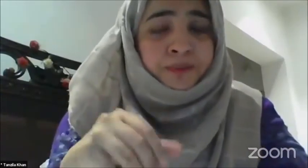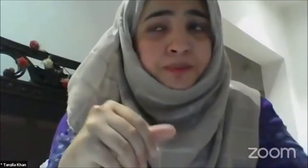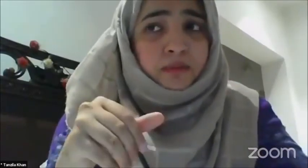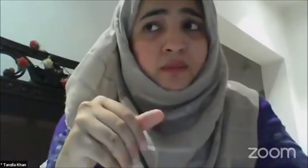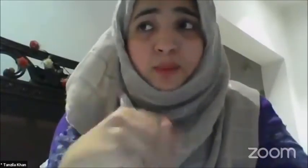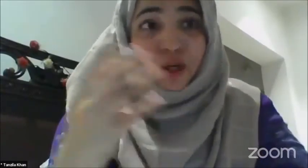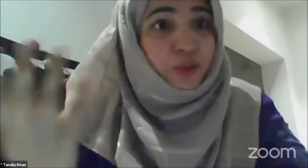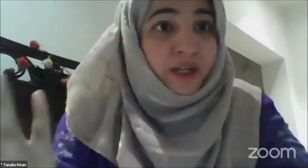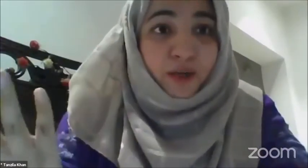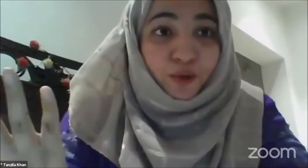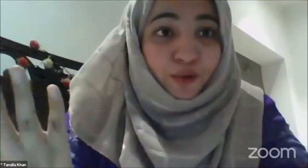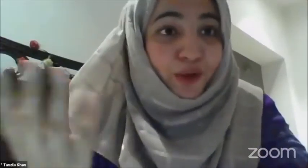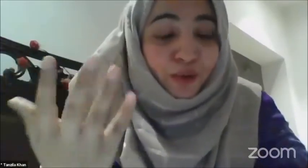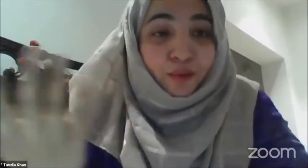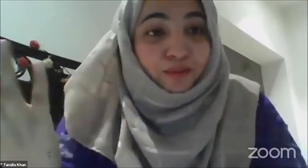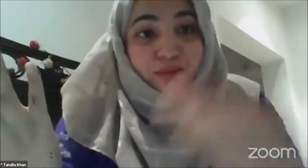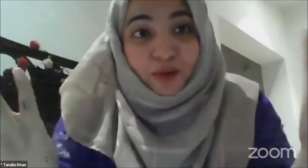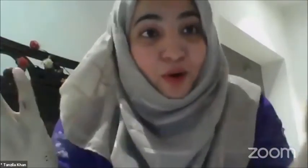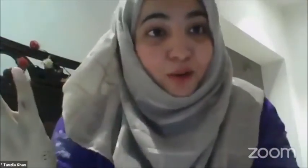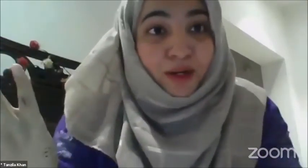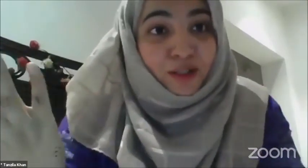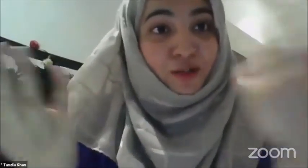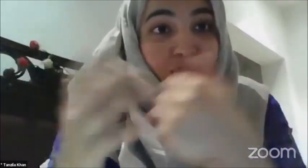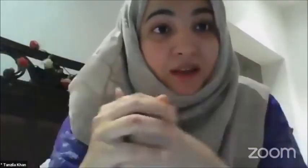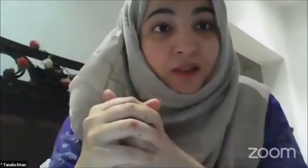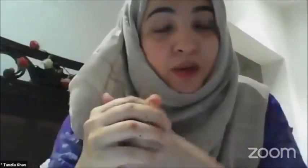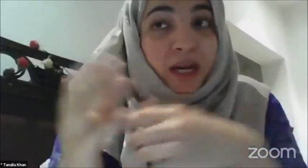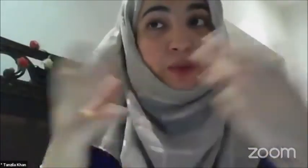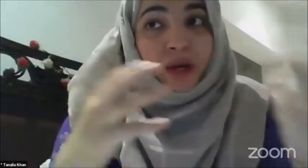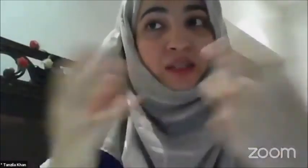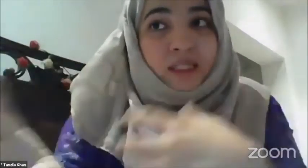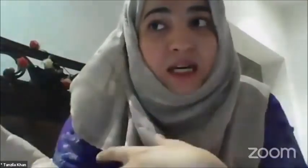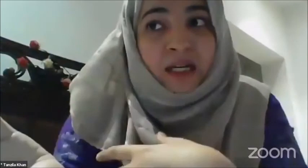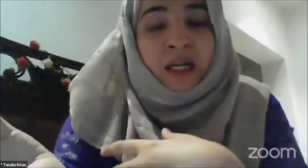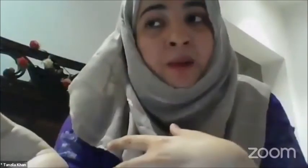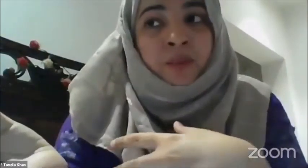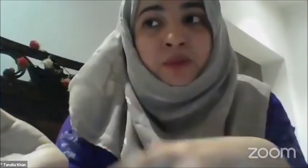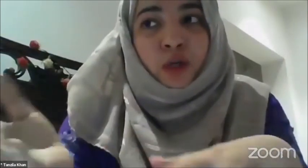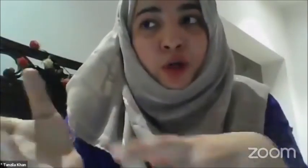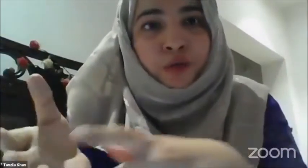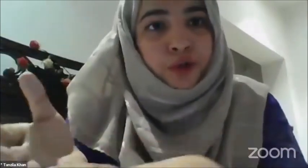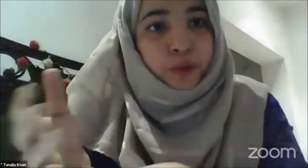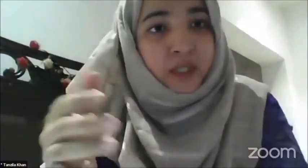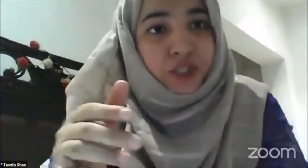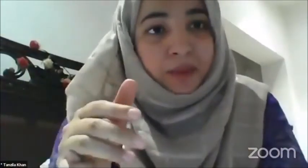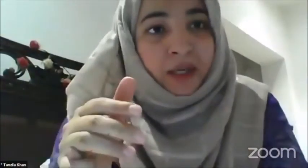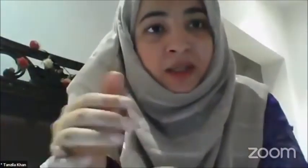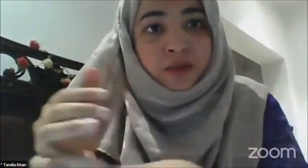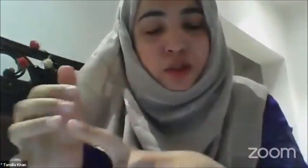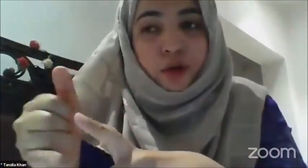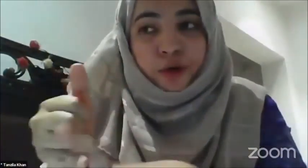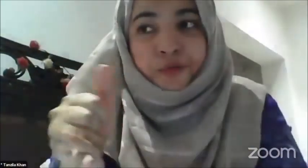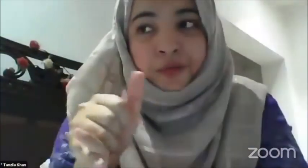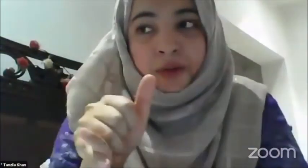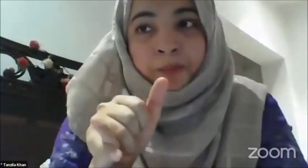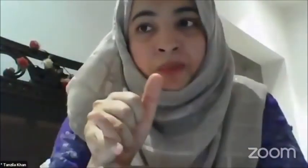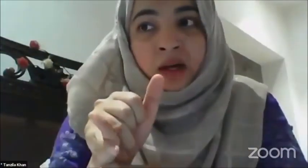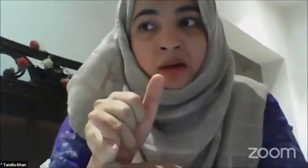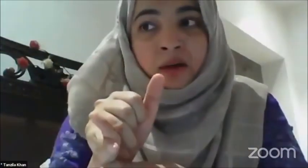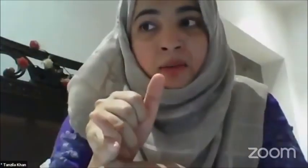knowledge because we didn't know, we all were in this together. We had to understand. There was a lot of corona shaming. There was a lot